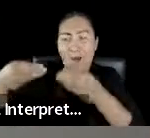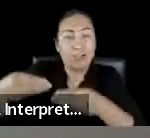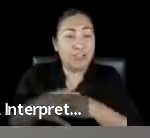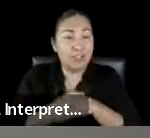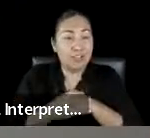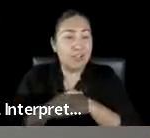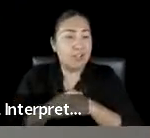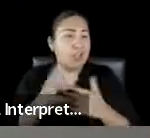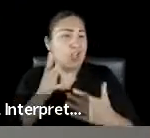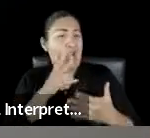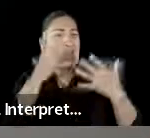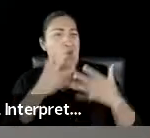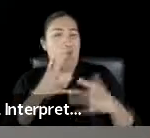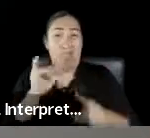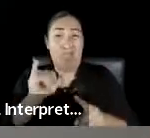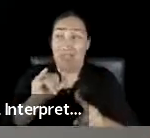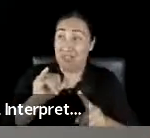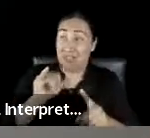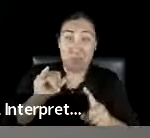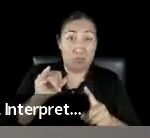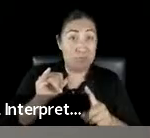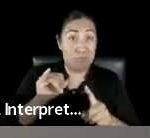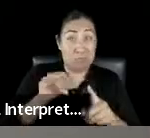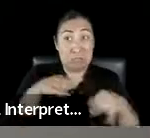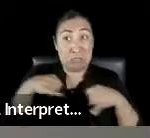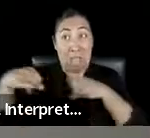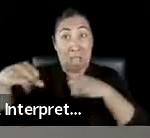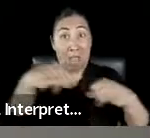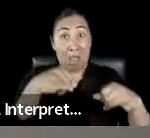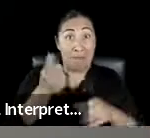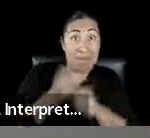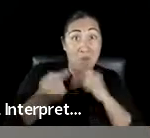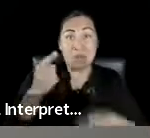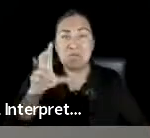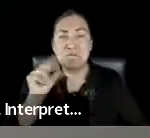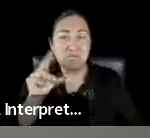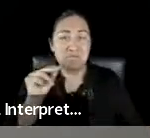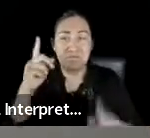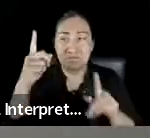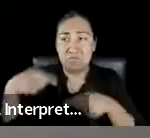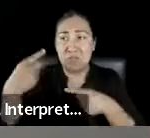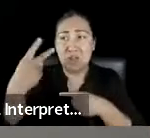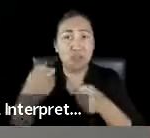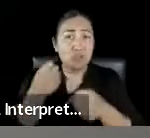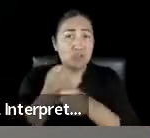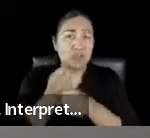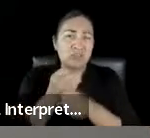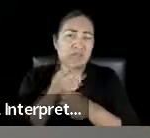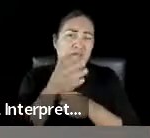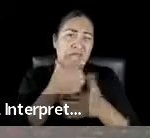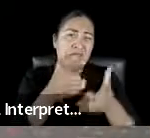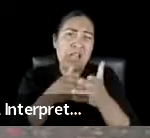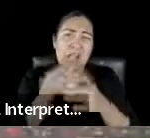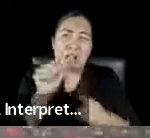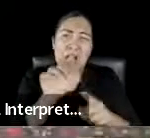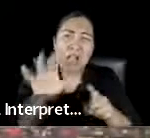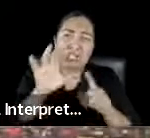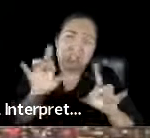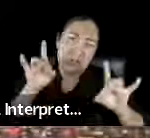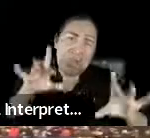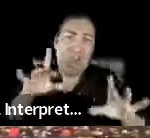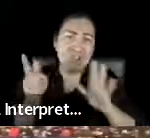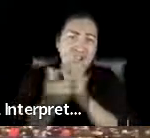Unfortunately, this isn't the case for everybody. In the past few years, anti-Asian hate crimes grew a tremendous